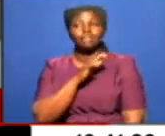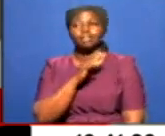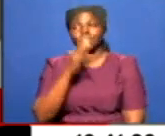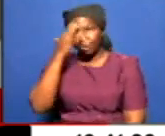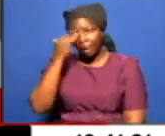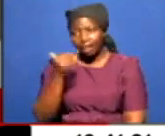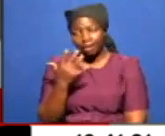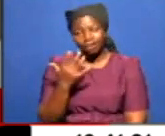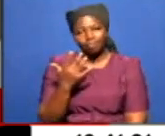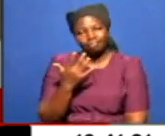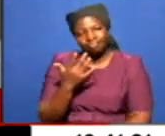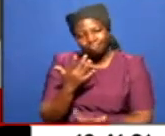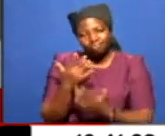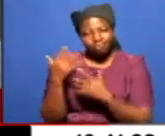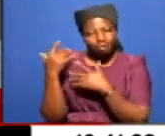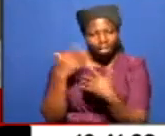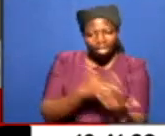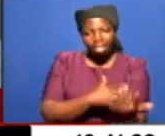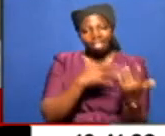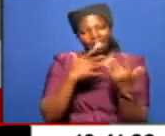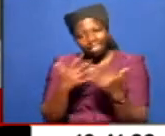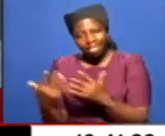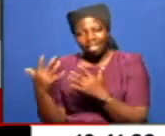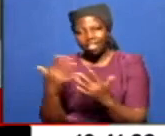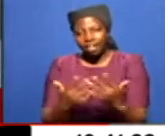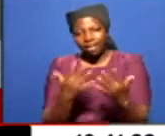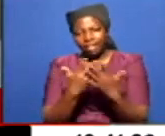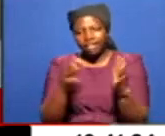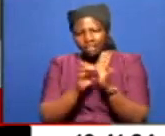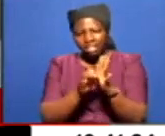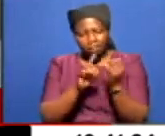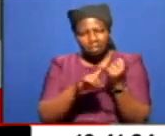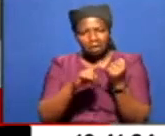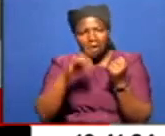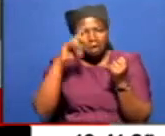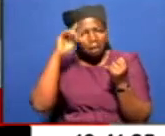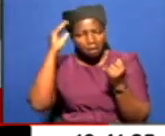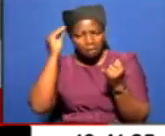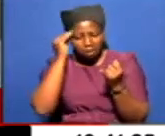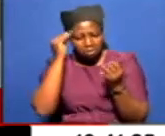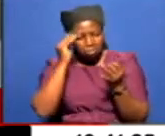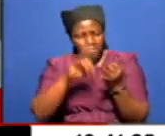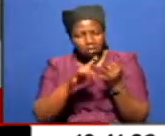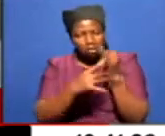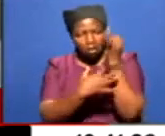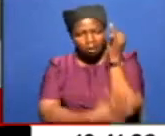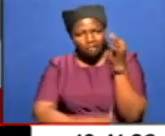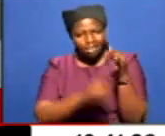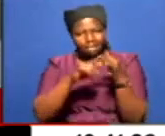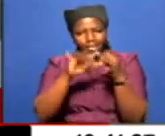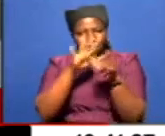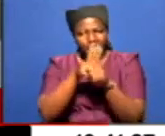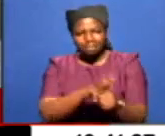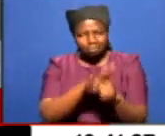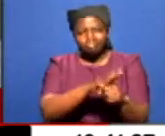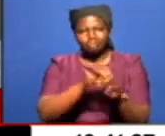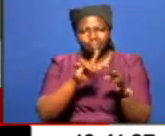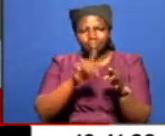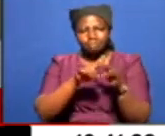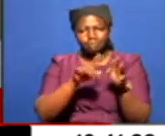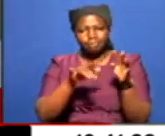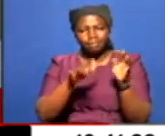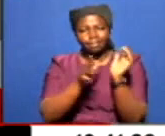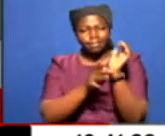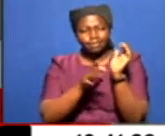factors. The poverty, education, marginalization, those geopolitics issues. So the government